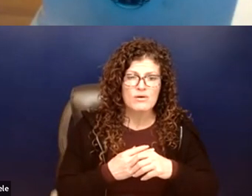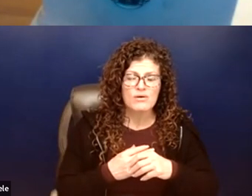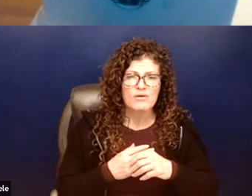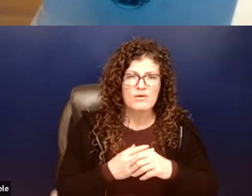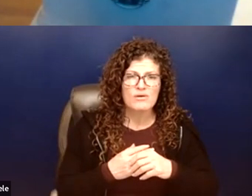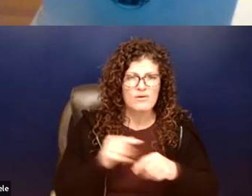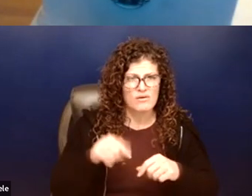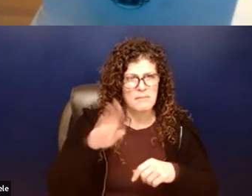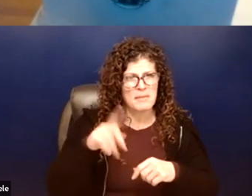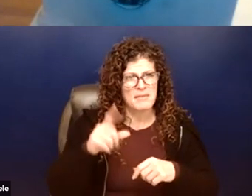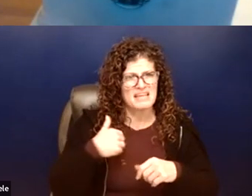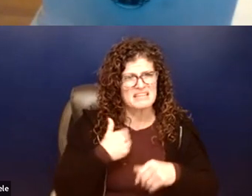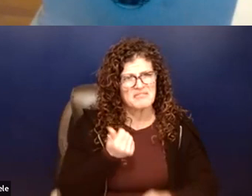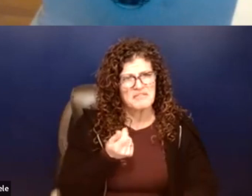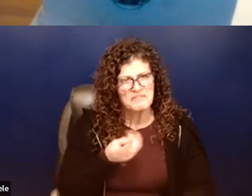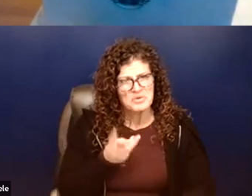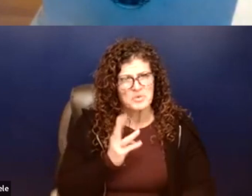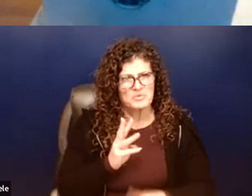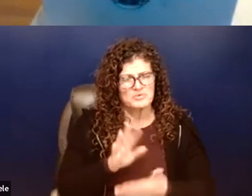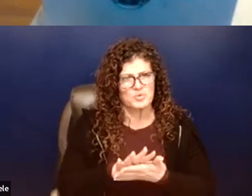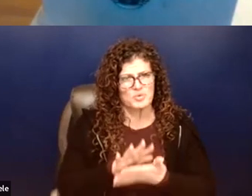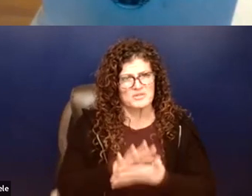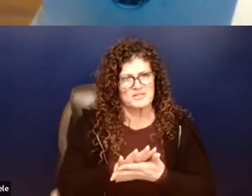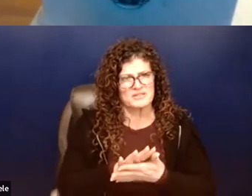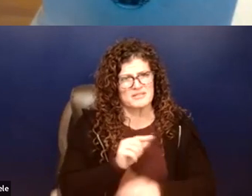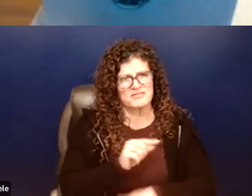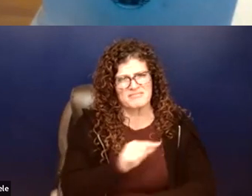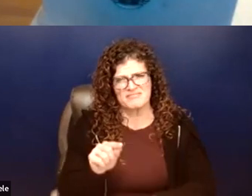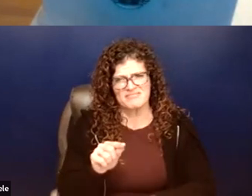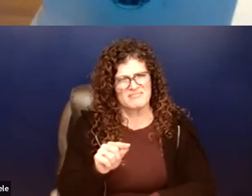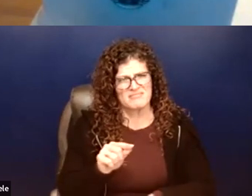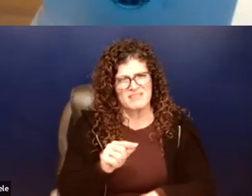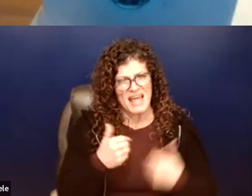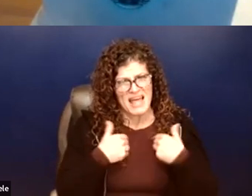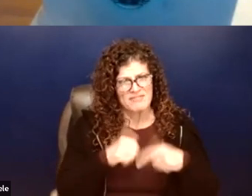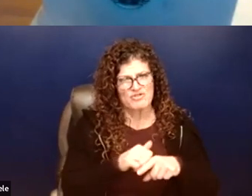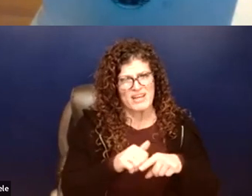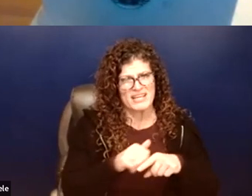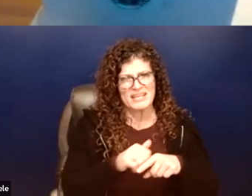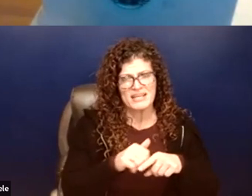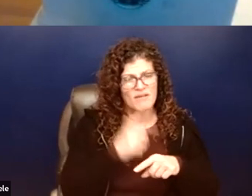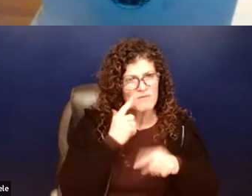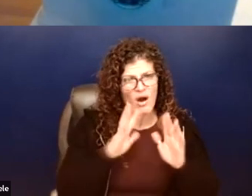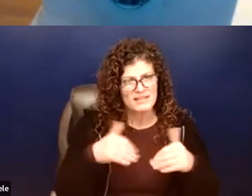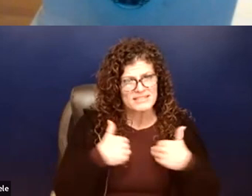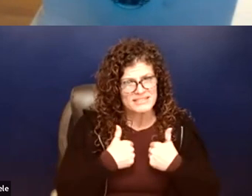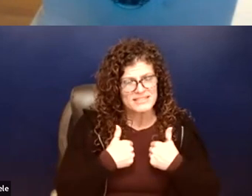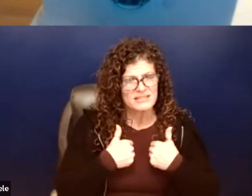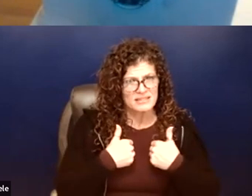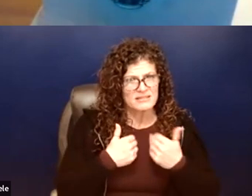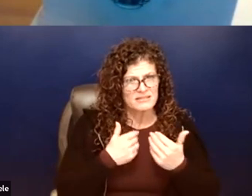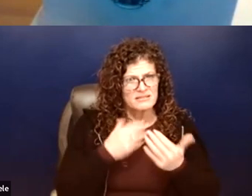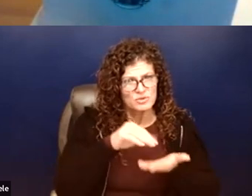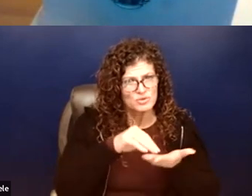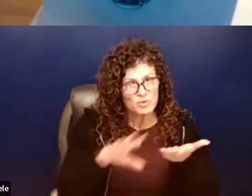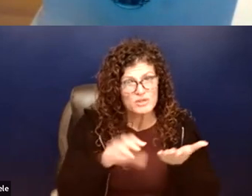BPS who are trained to understand how to help autistic students and students with behavioral